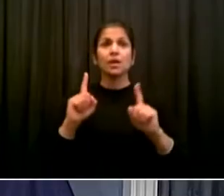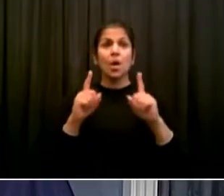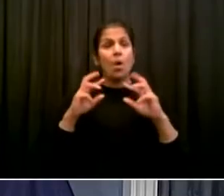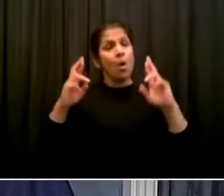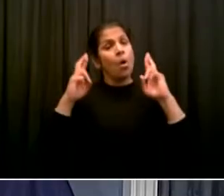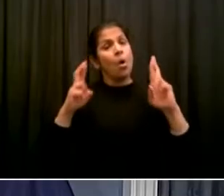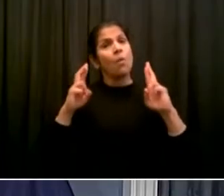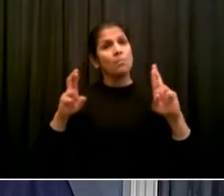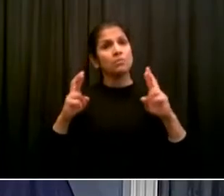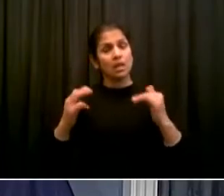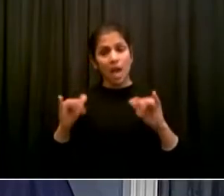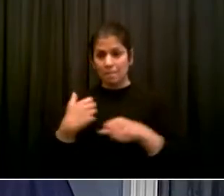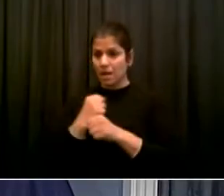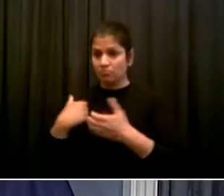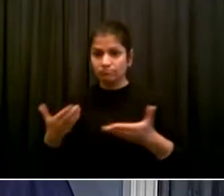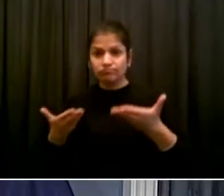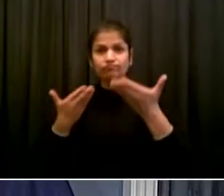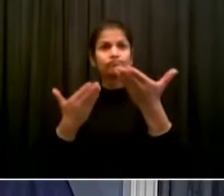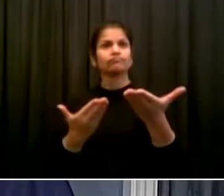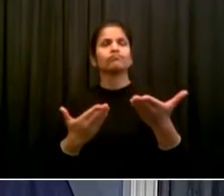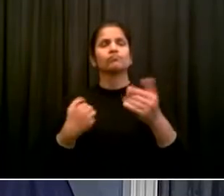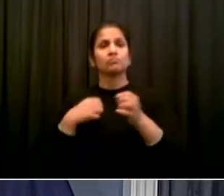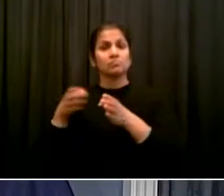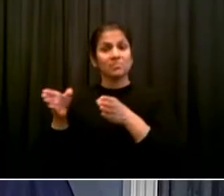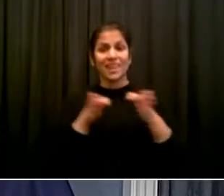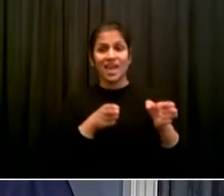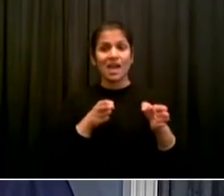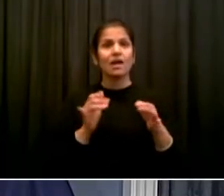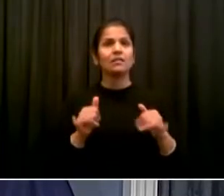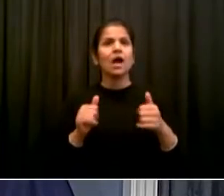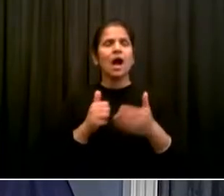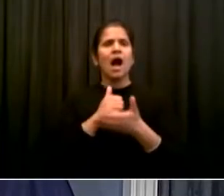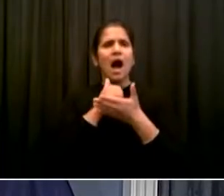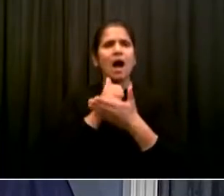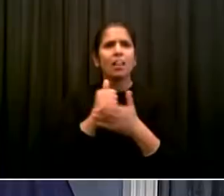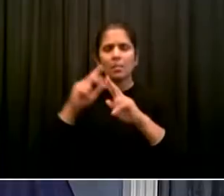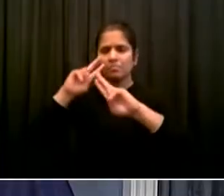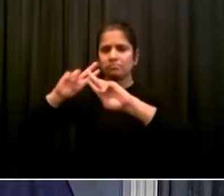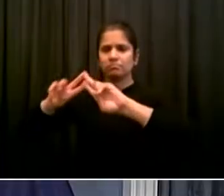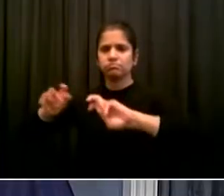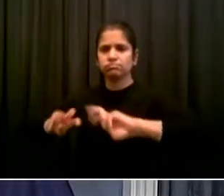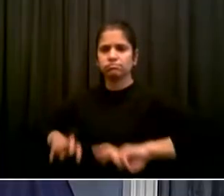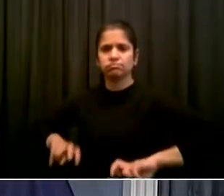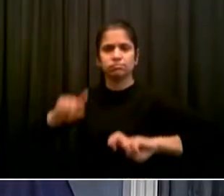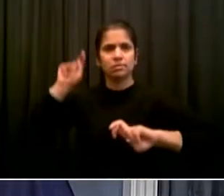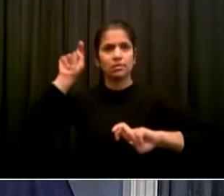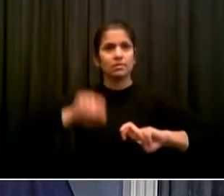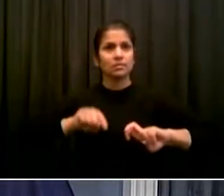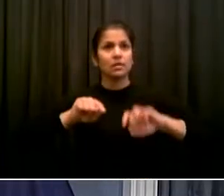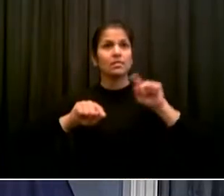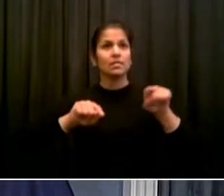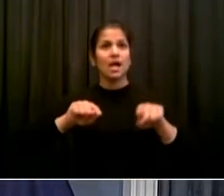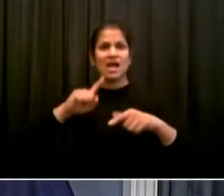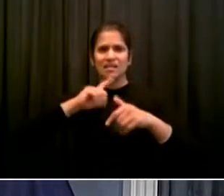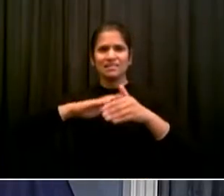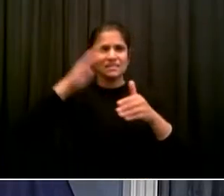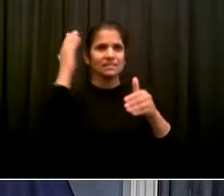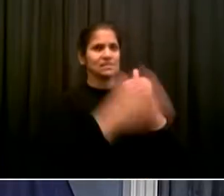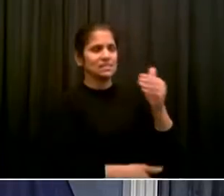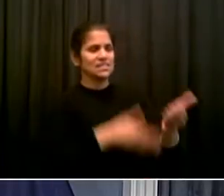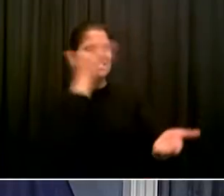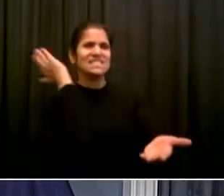putting forward calls for the examination and the ending of policies that